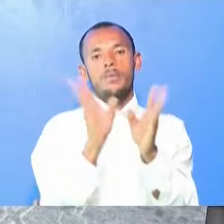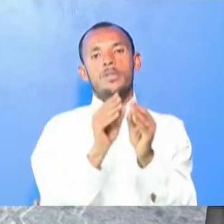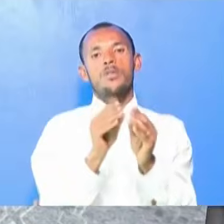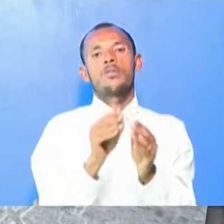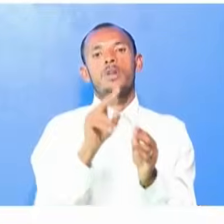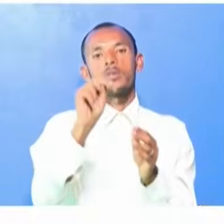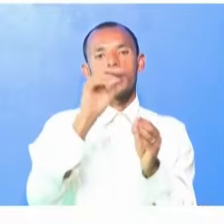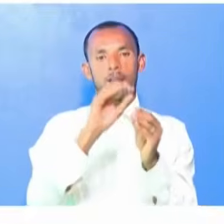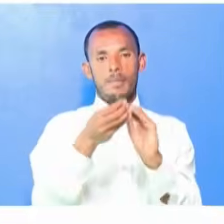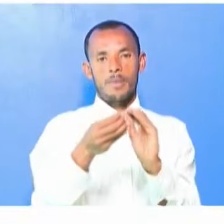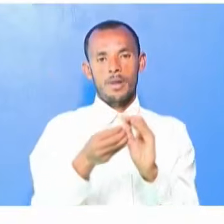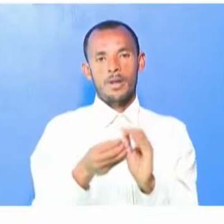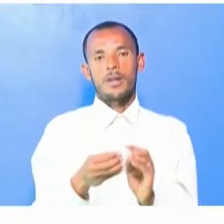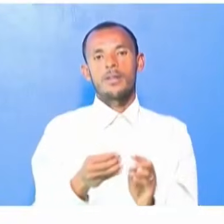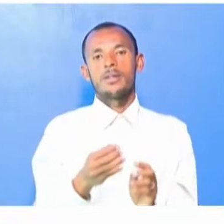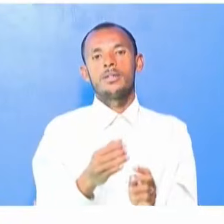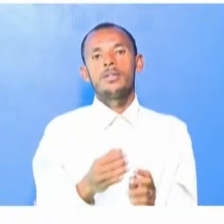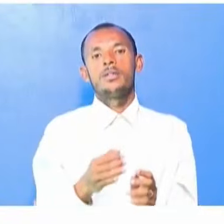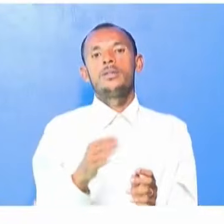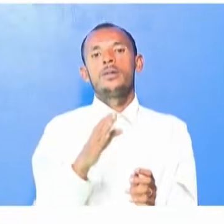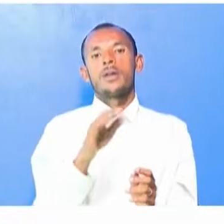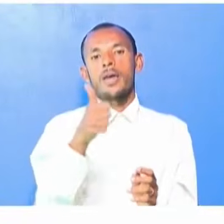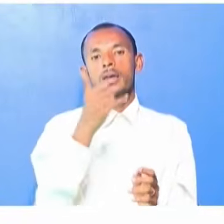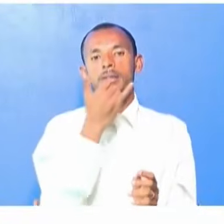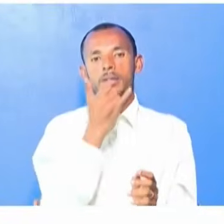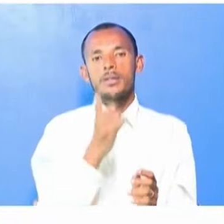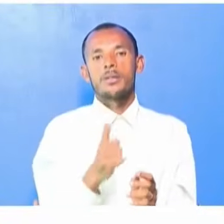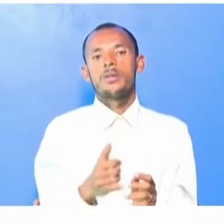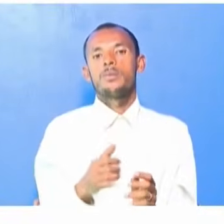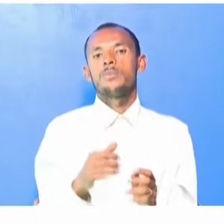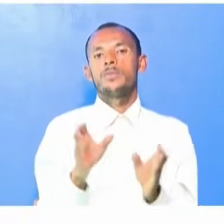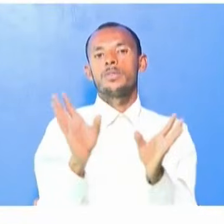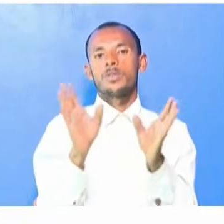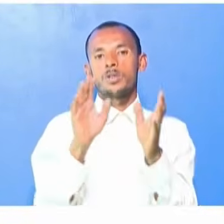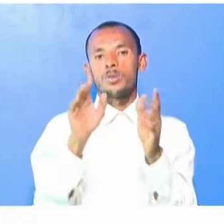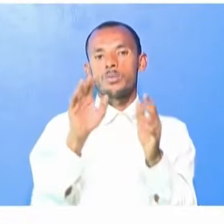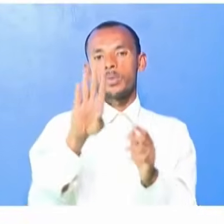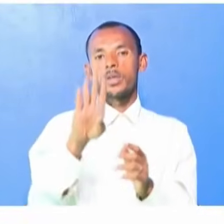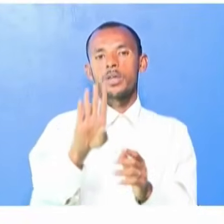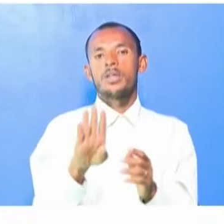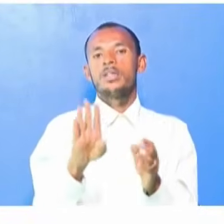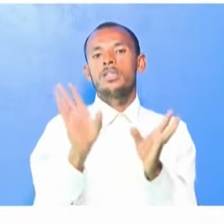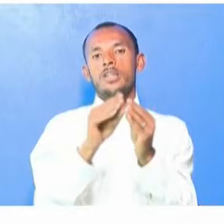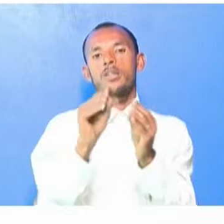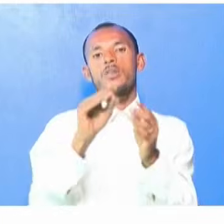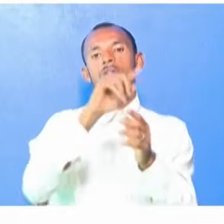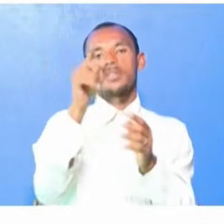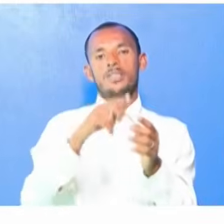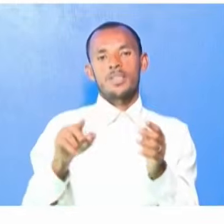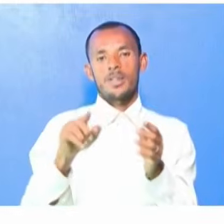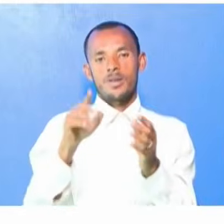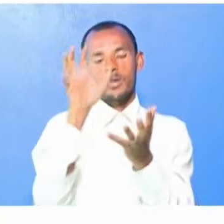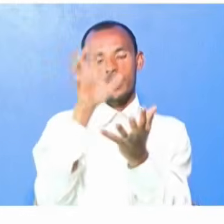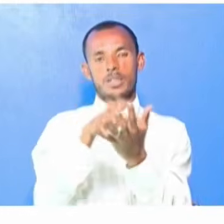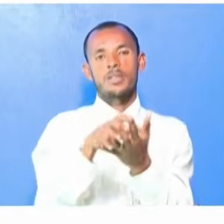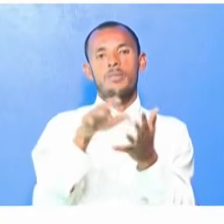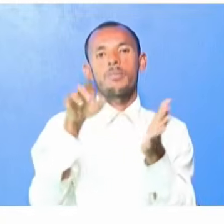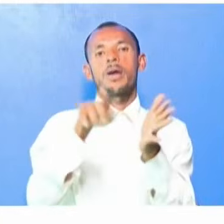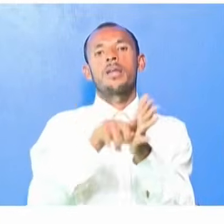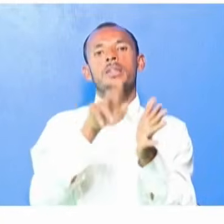Integer. Set of integer contains -3, -2, -1,